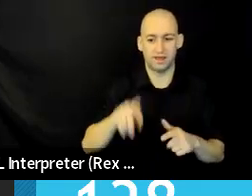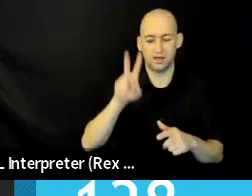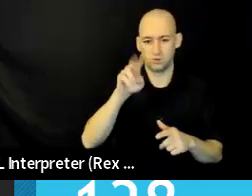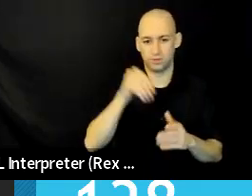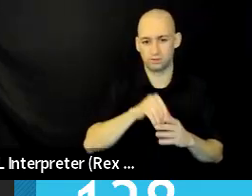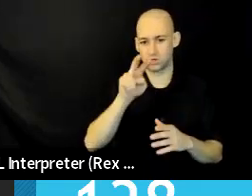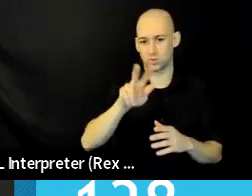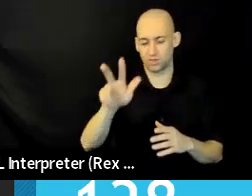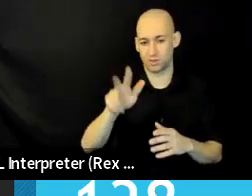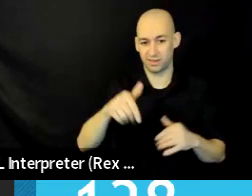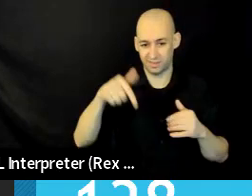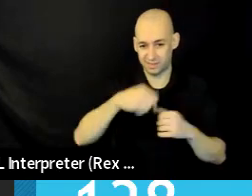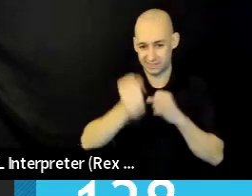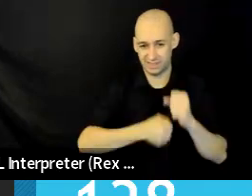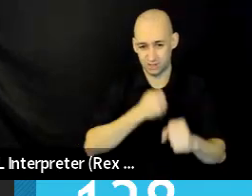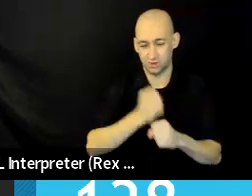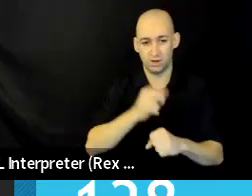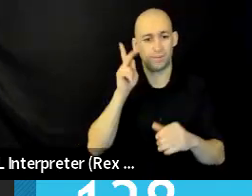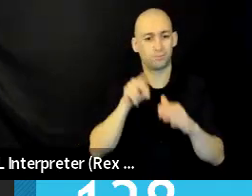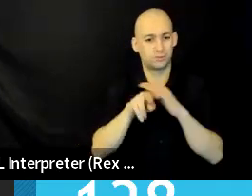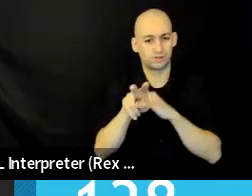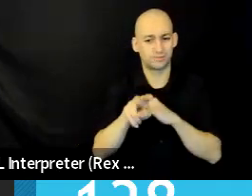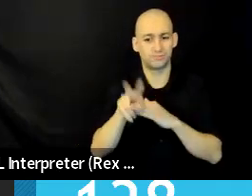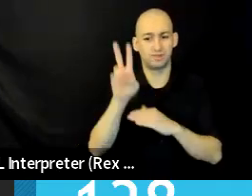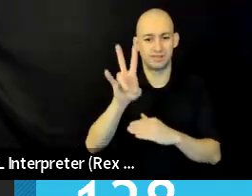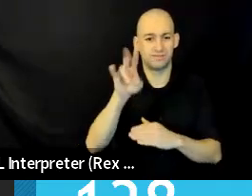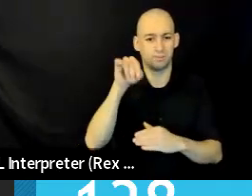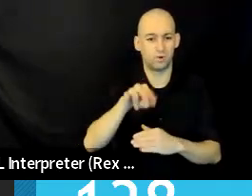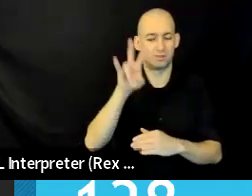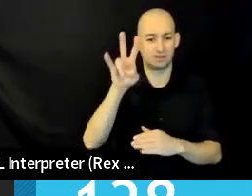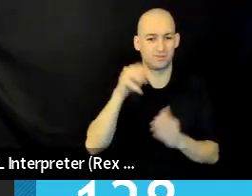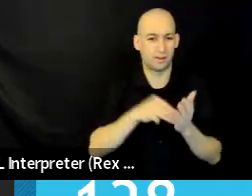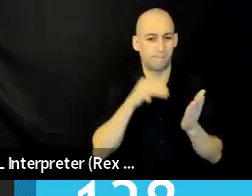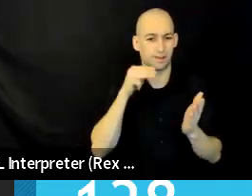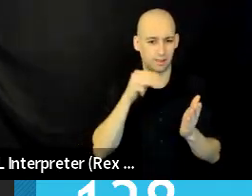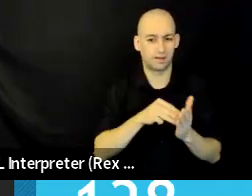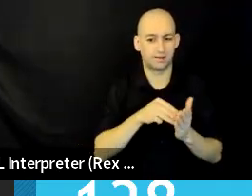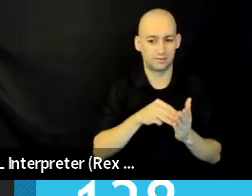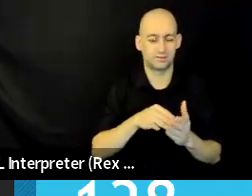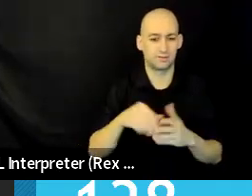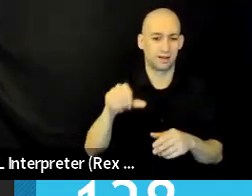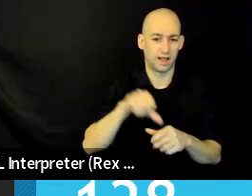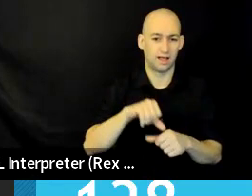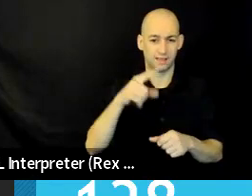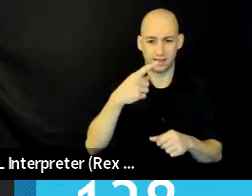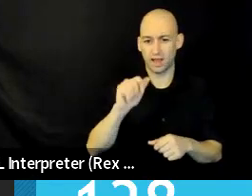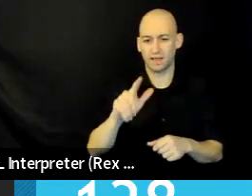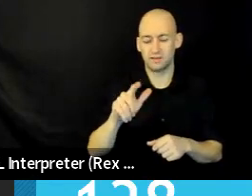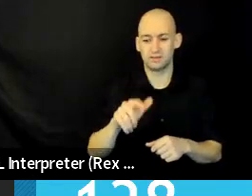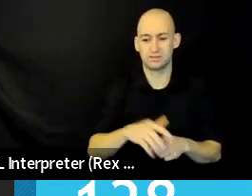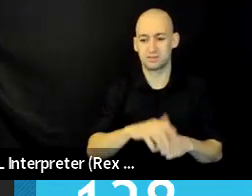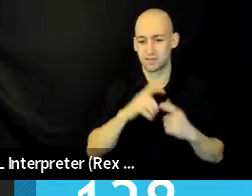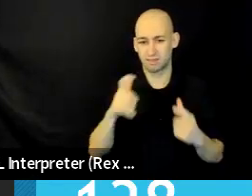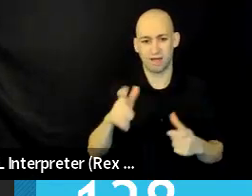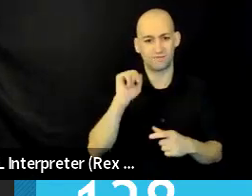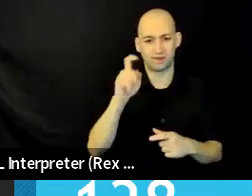2023, which is this year, we are projected to do 7.7 million gallons of fuel. That's a lot of tax revenue to the state